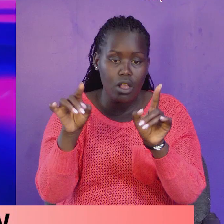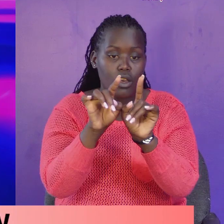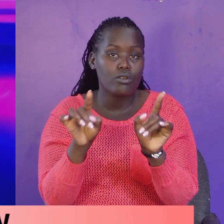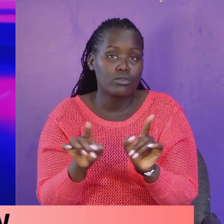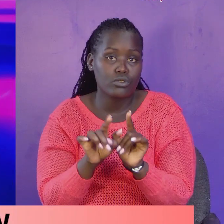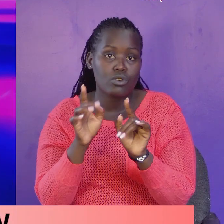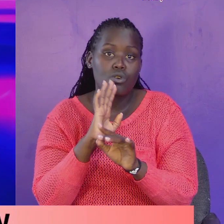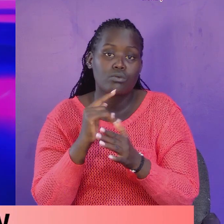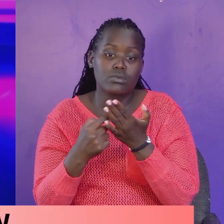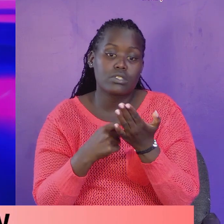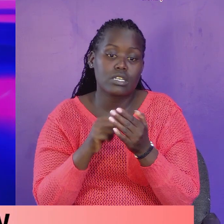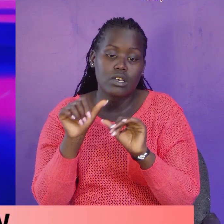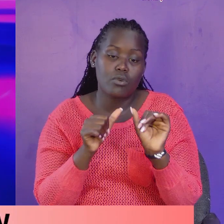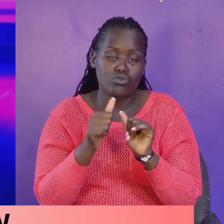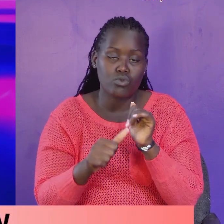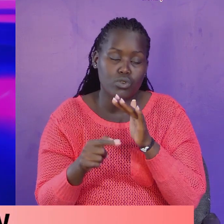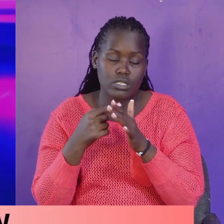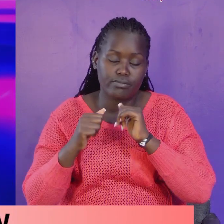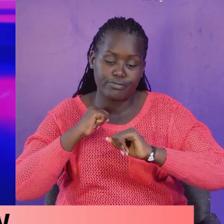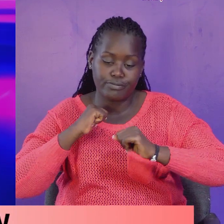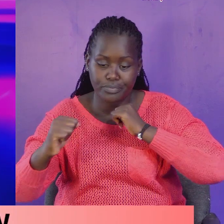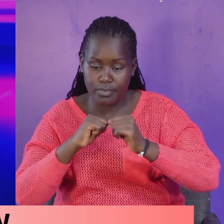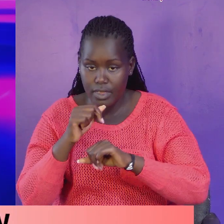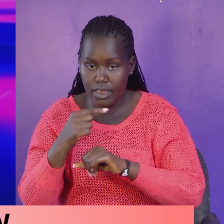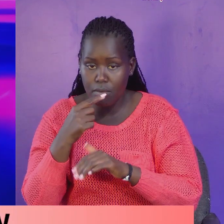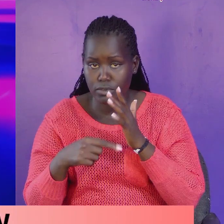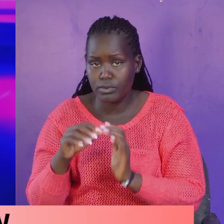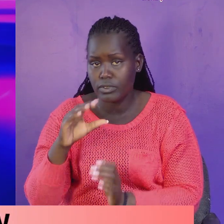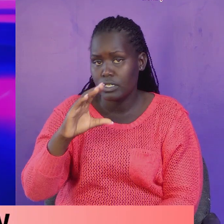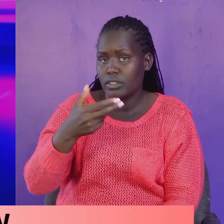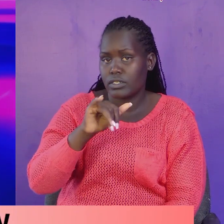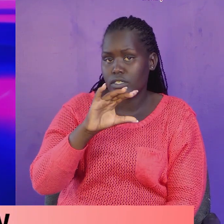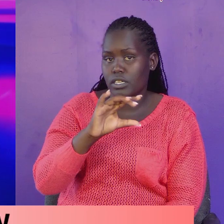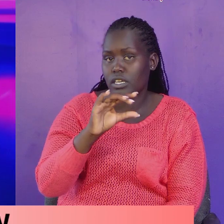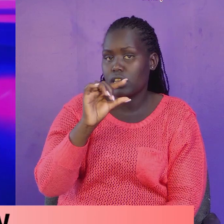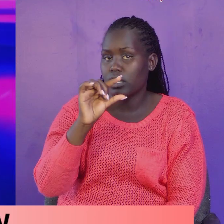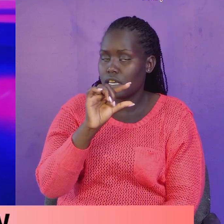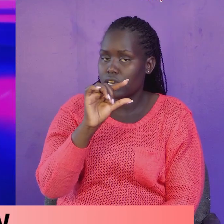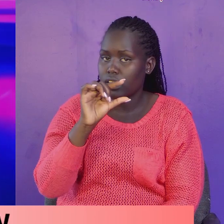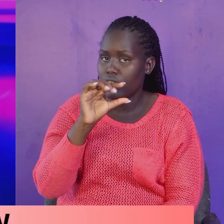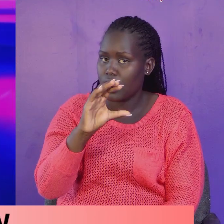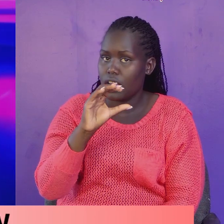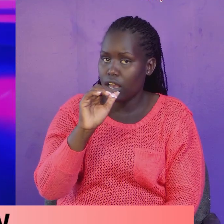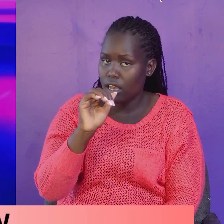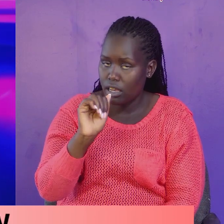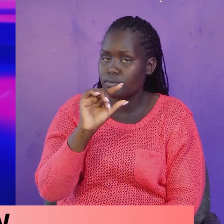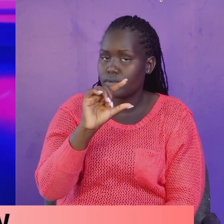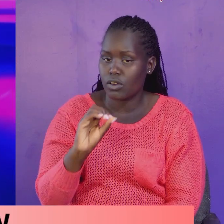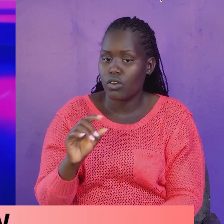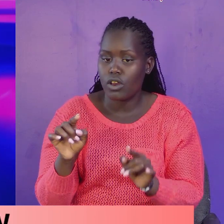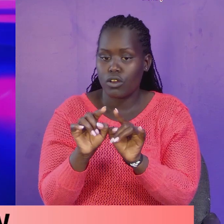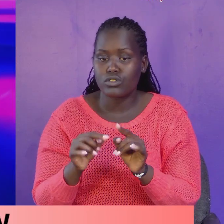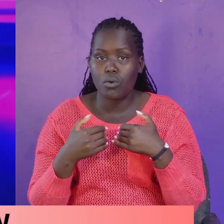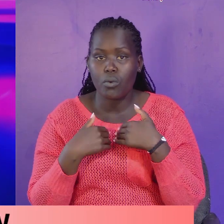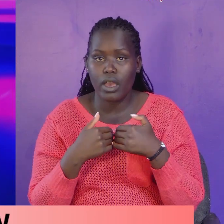talk about athletics, mentioning about Chicago Marathon. And this weekend also we had the Safari